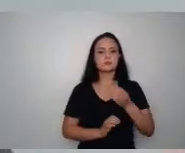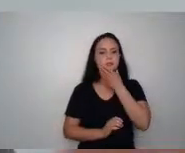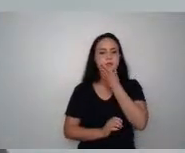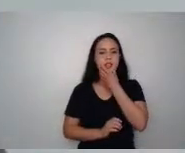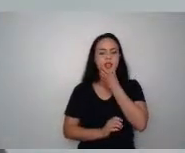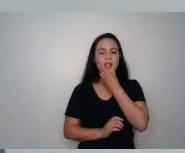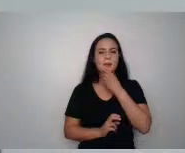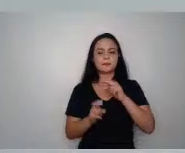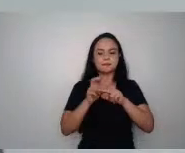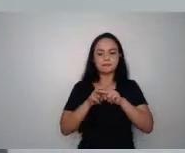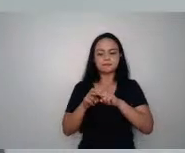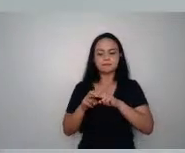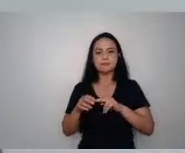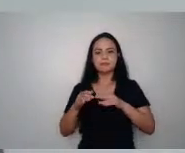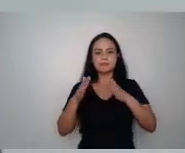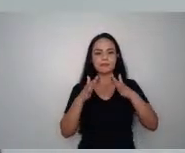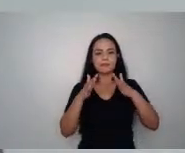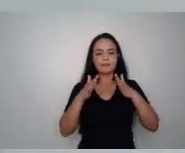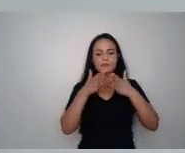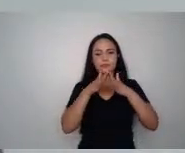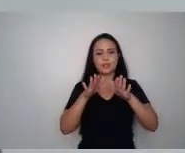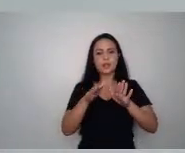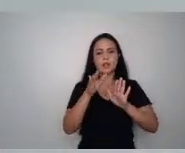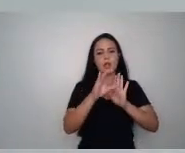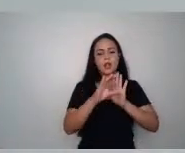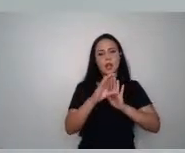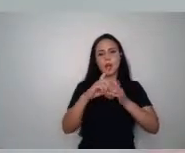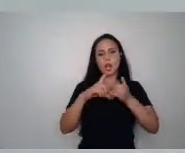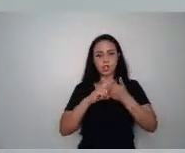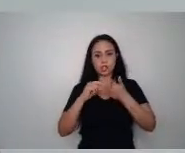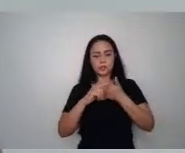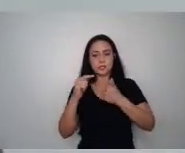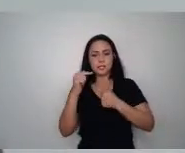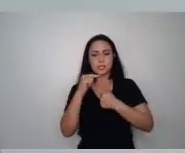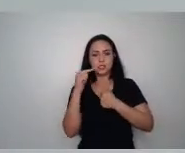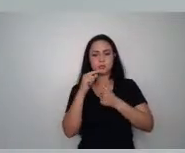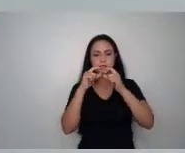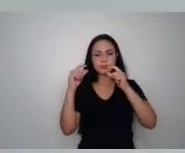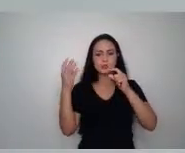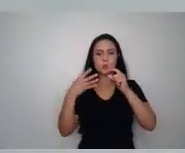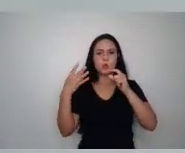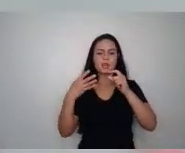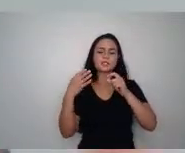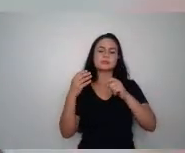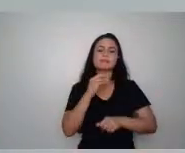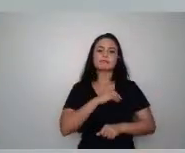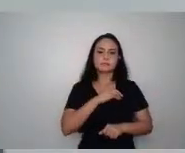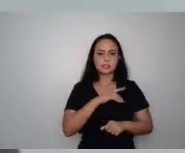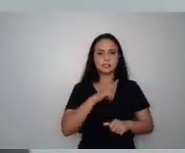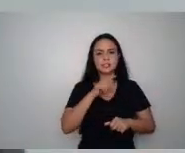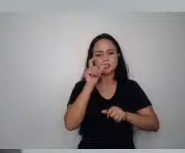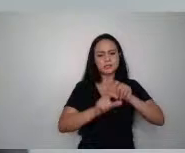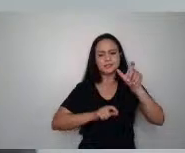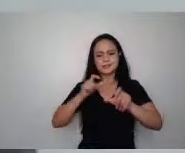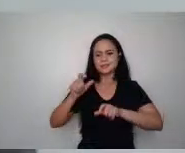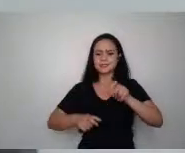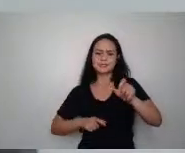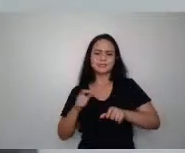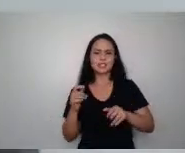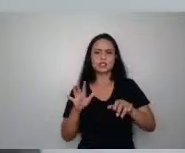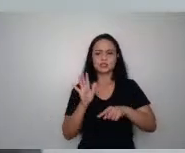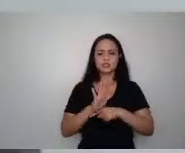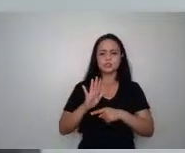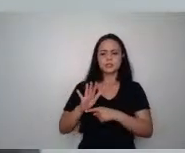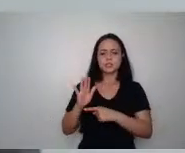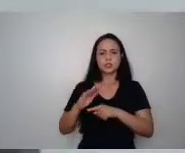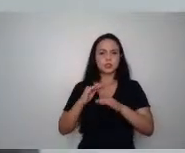which is the constitutional law, and its position at the seventh article and the fourth line, saying that the minimum